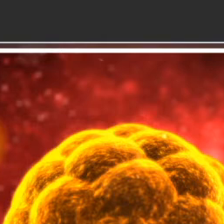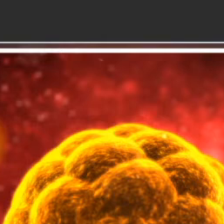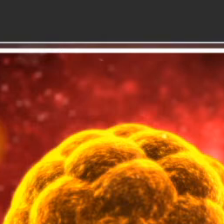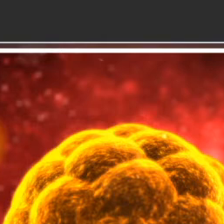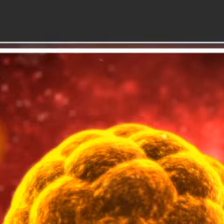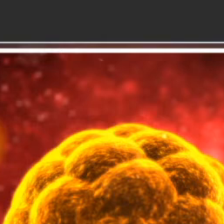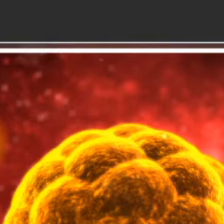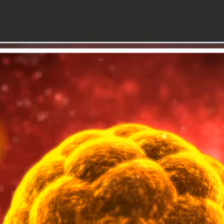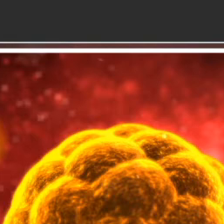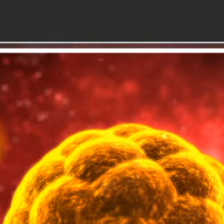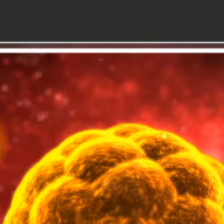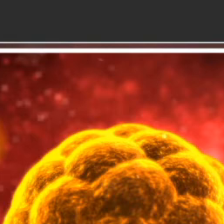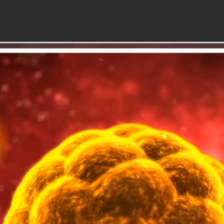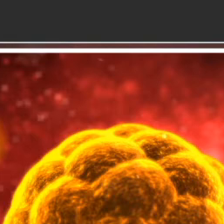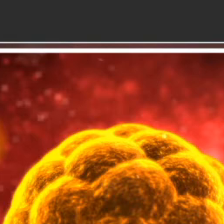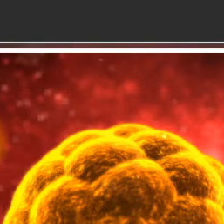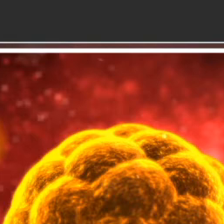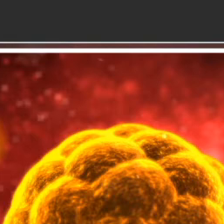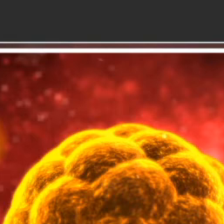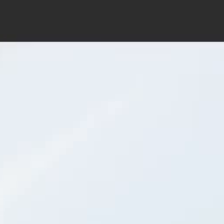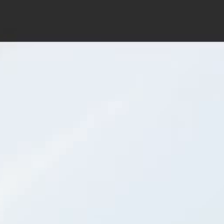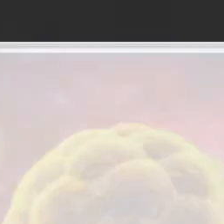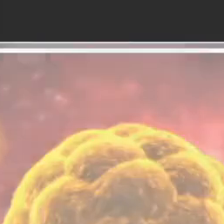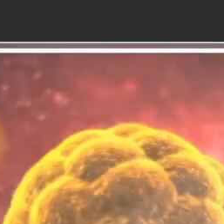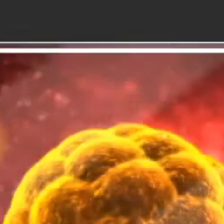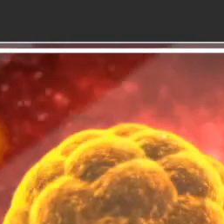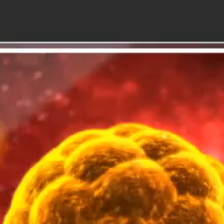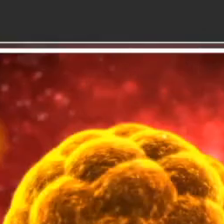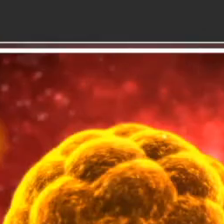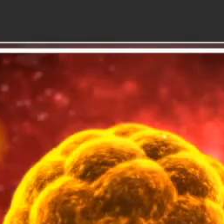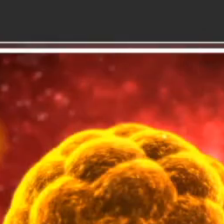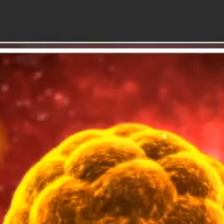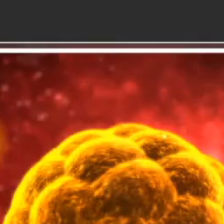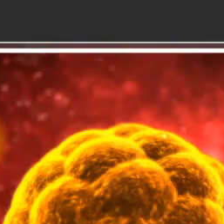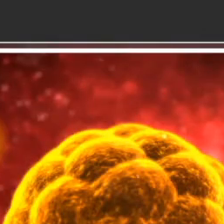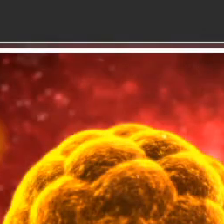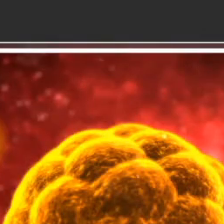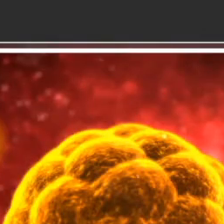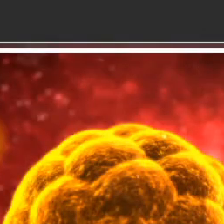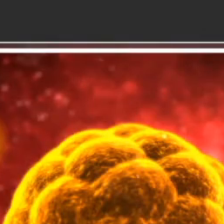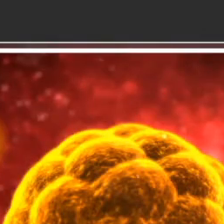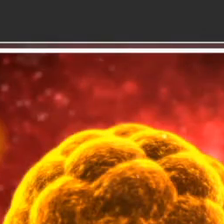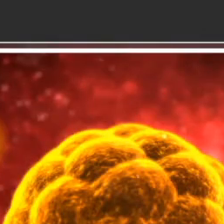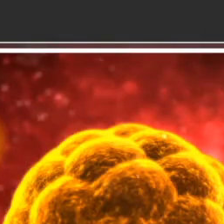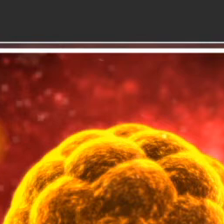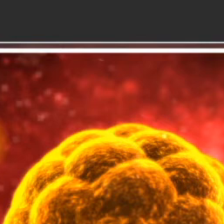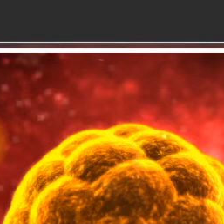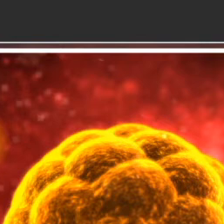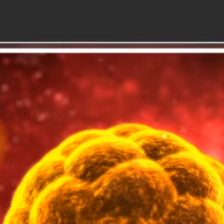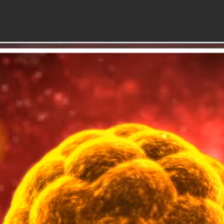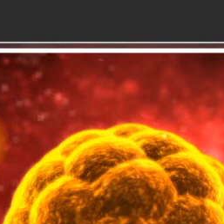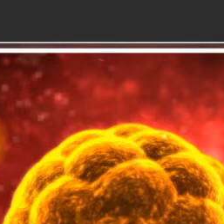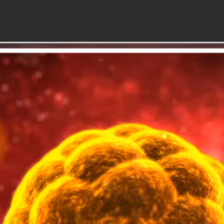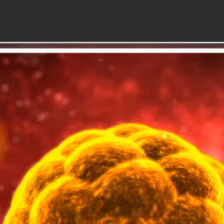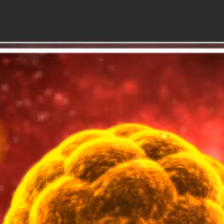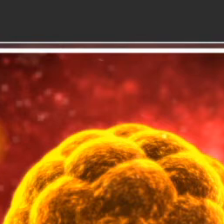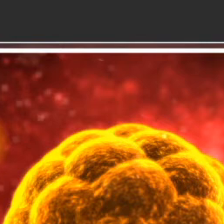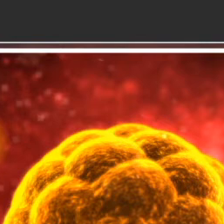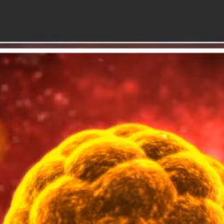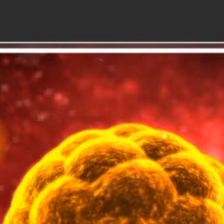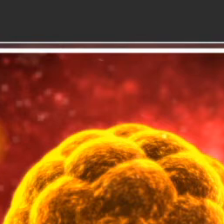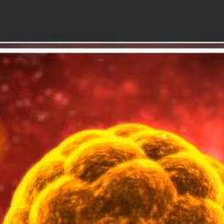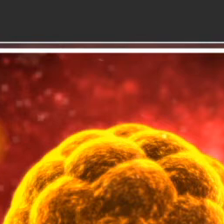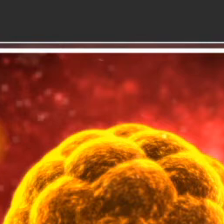prevent people from taking turns for the worse. The governor said the ability to test in-depthly and to do contact